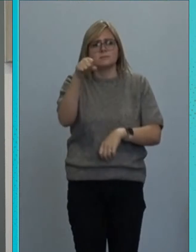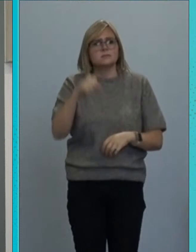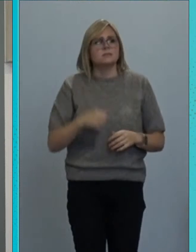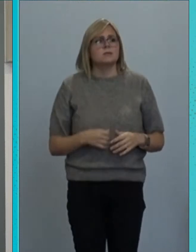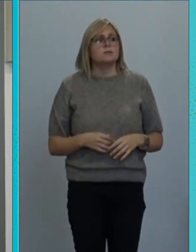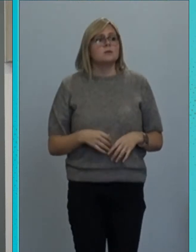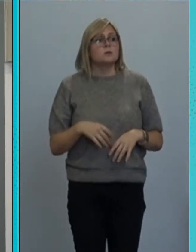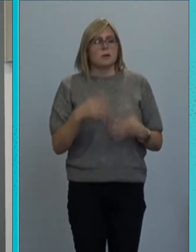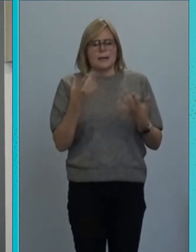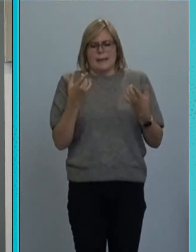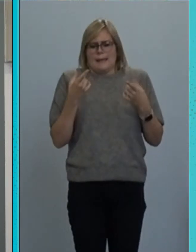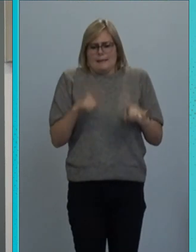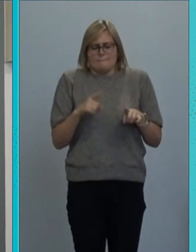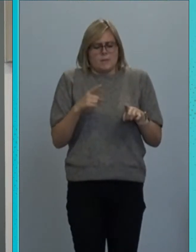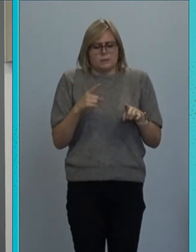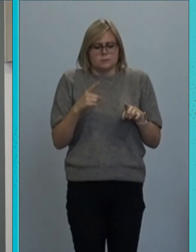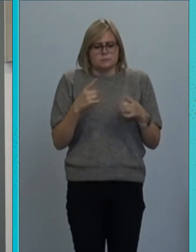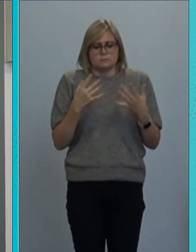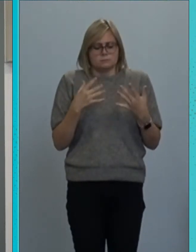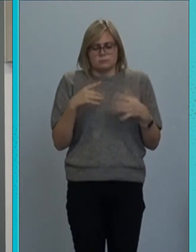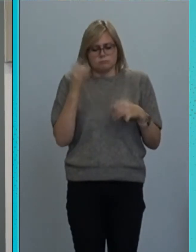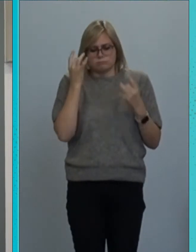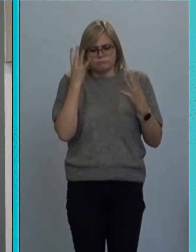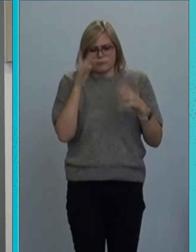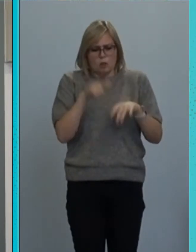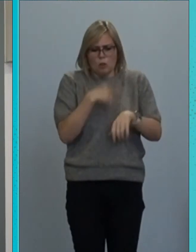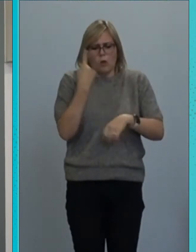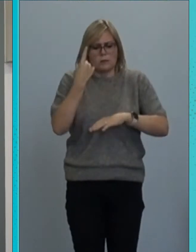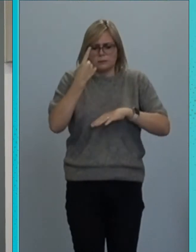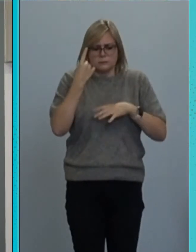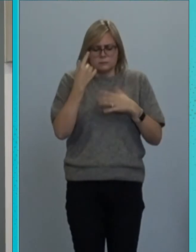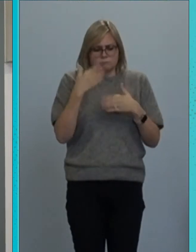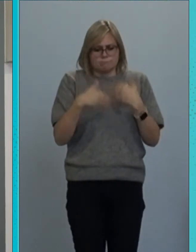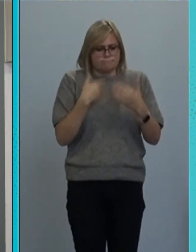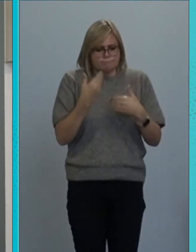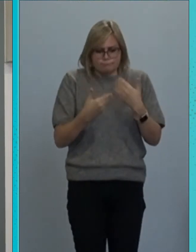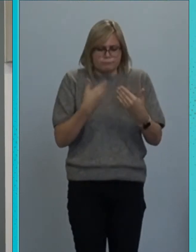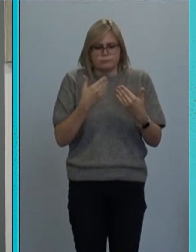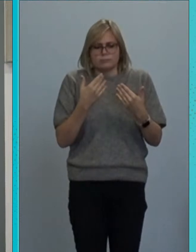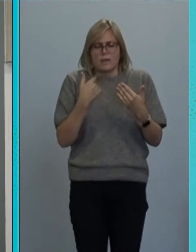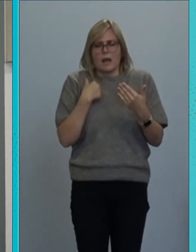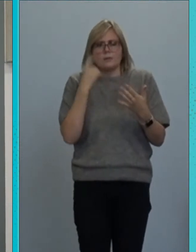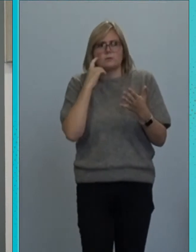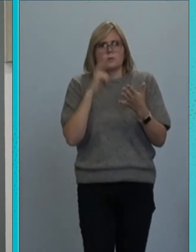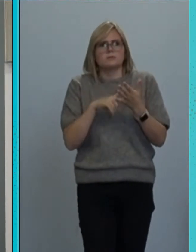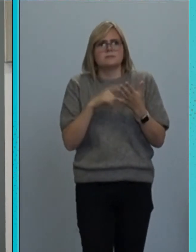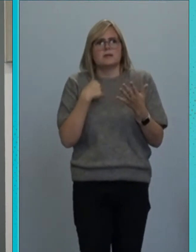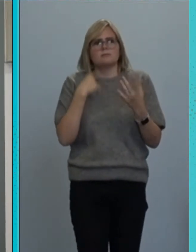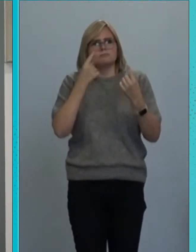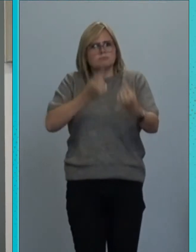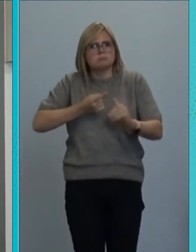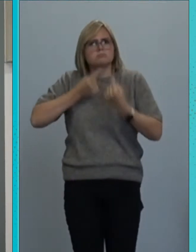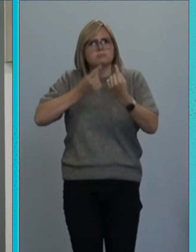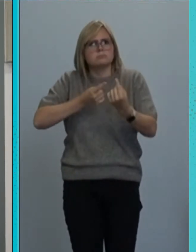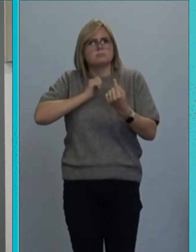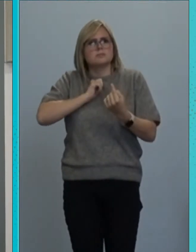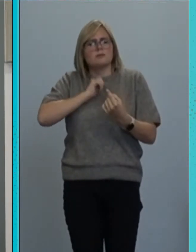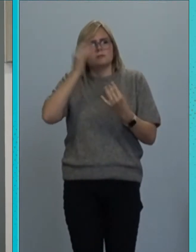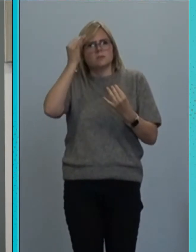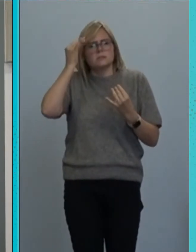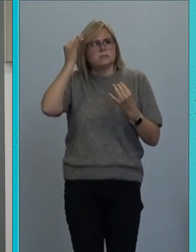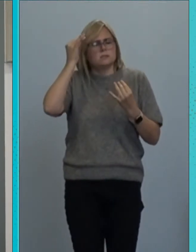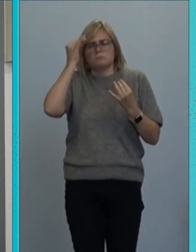point, after a particularly long and difficult stretch, I found it difficult to think clearly. I